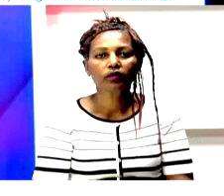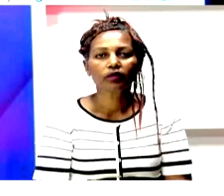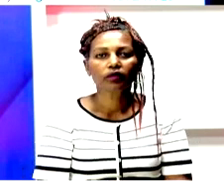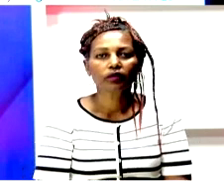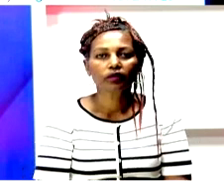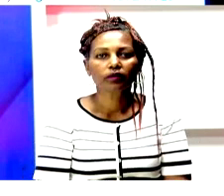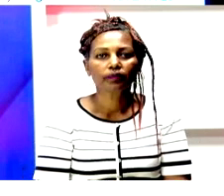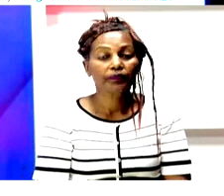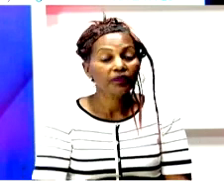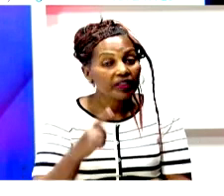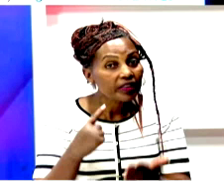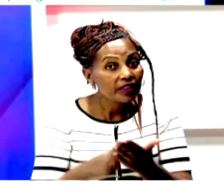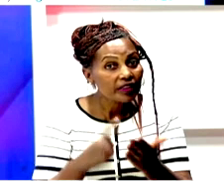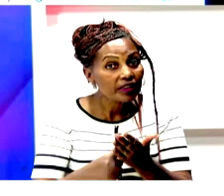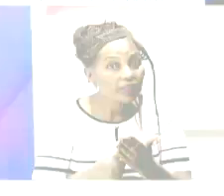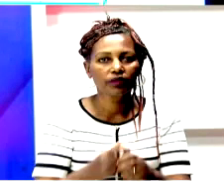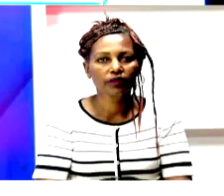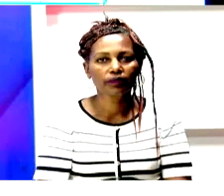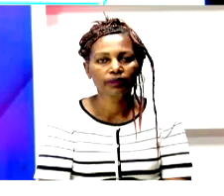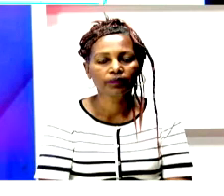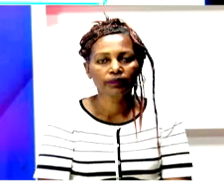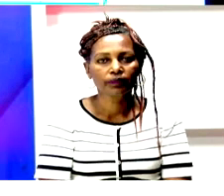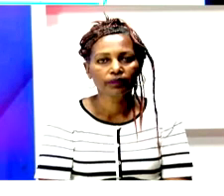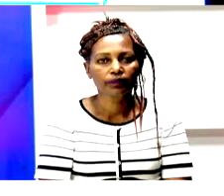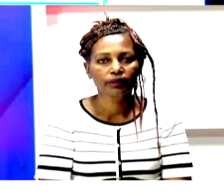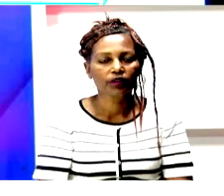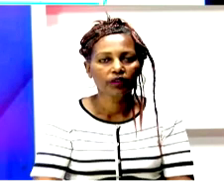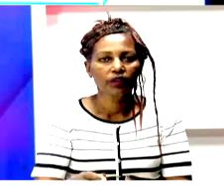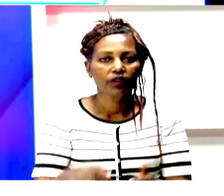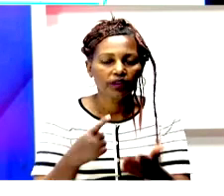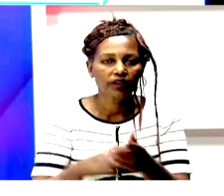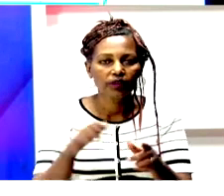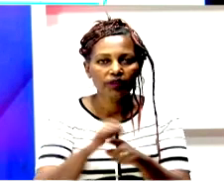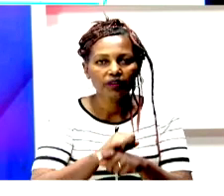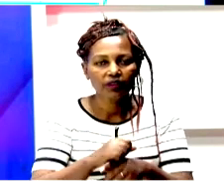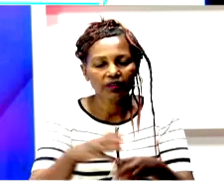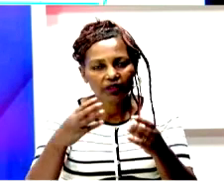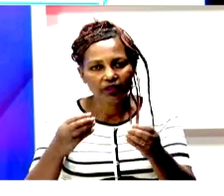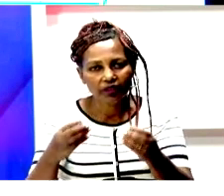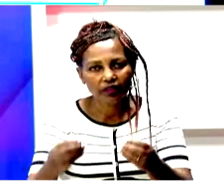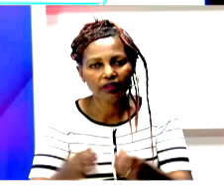a very important explanation. Let's practice little.